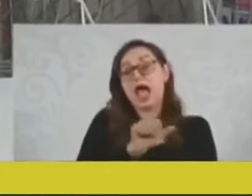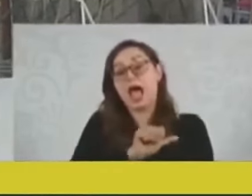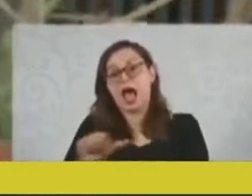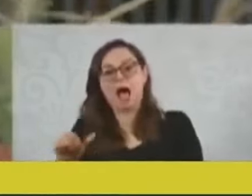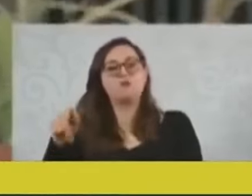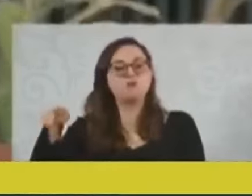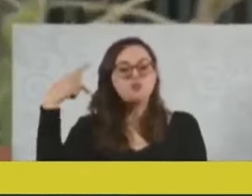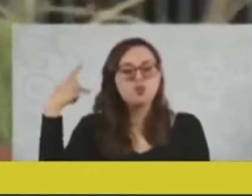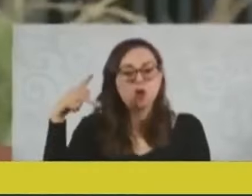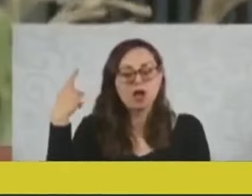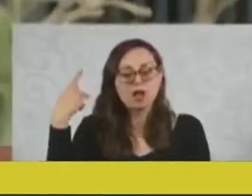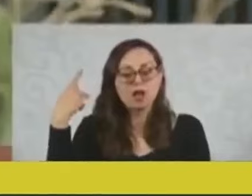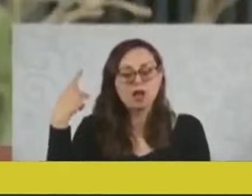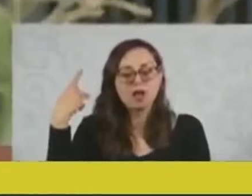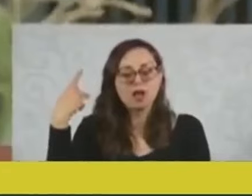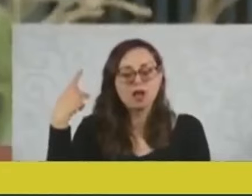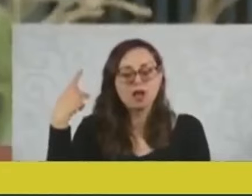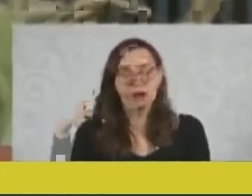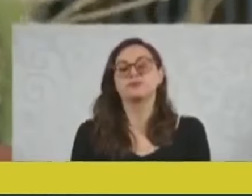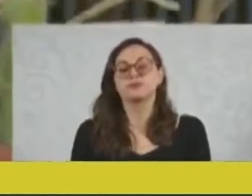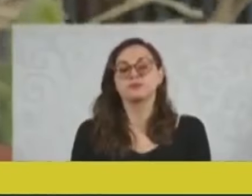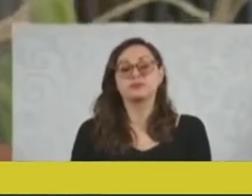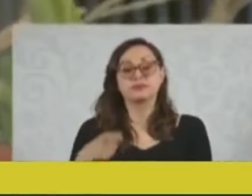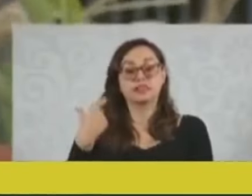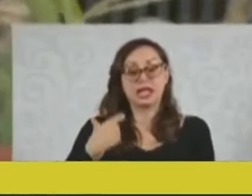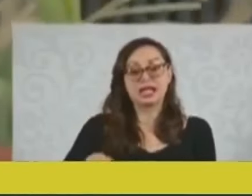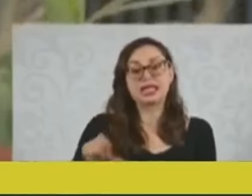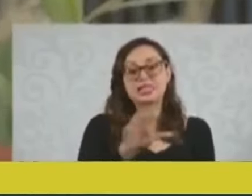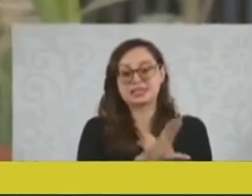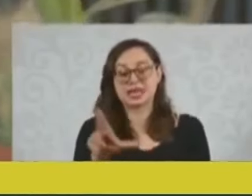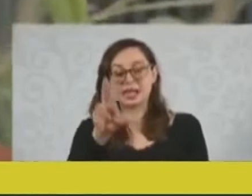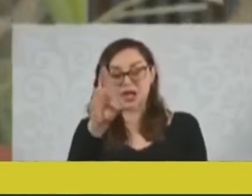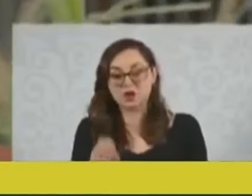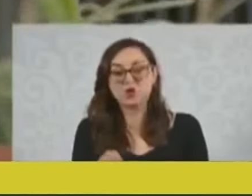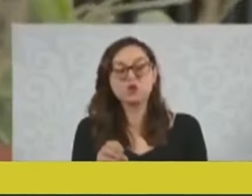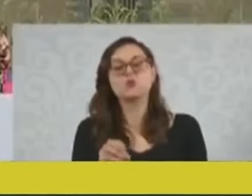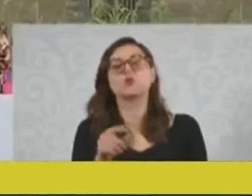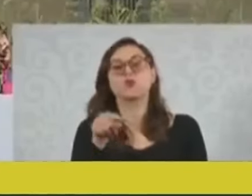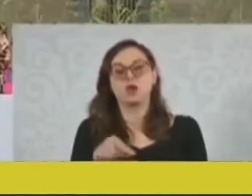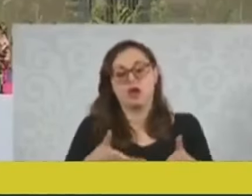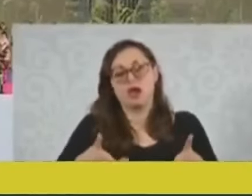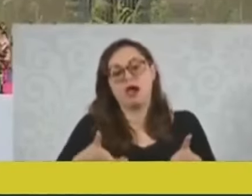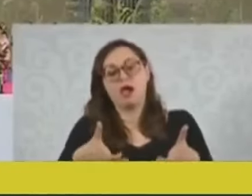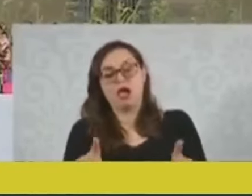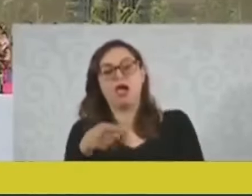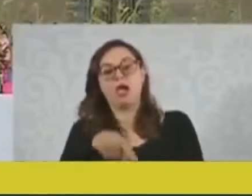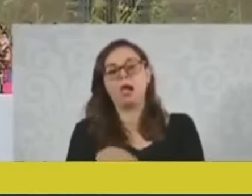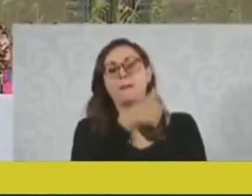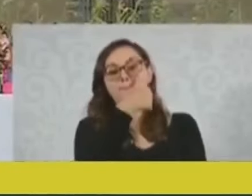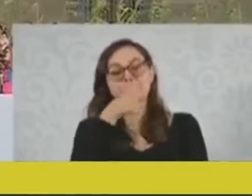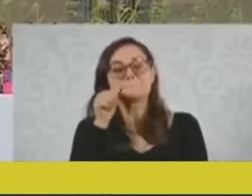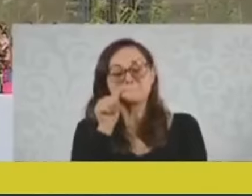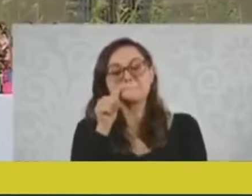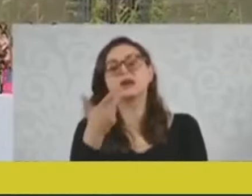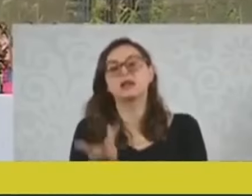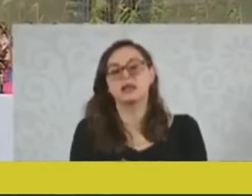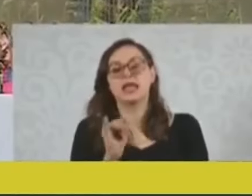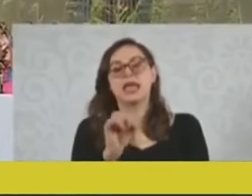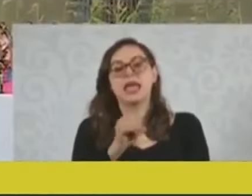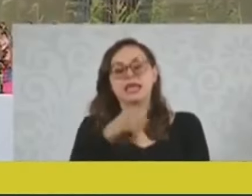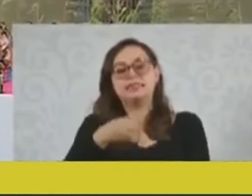And we will extend it to Mozo Pueblo and in Quintana Roo,